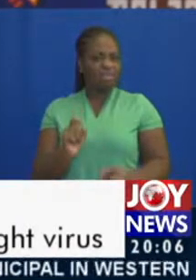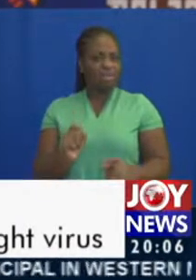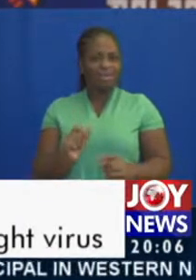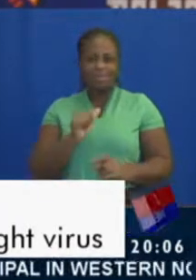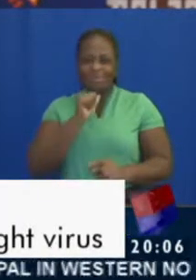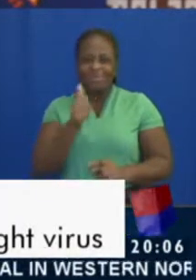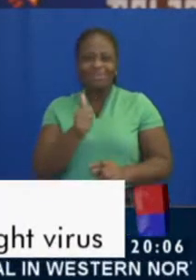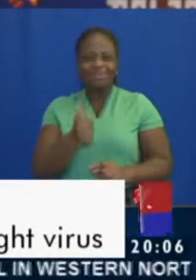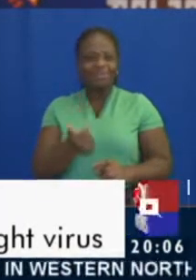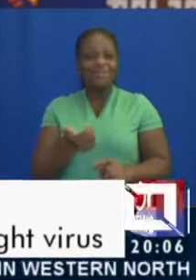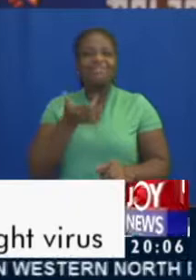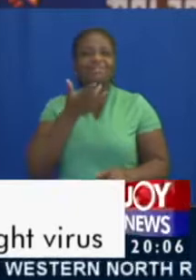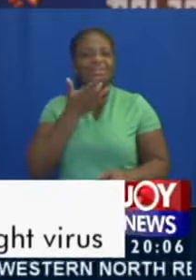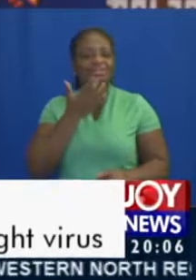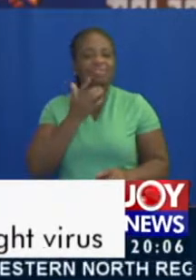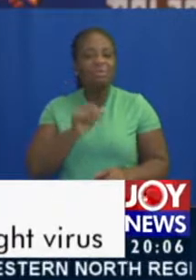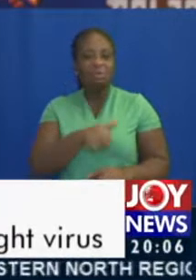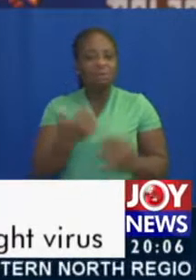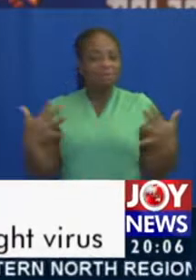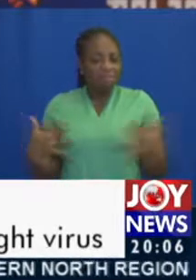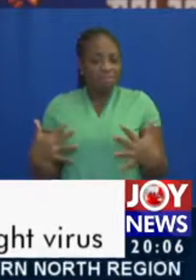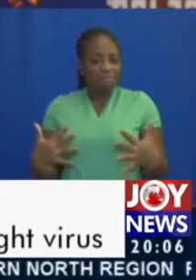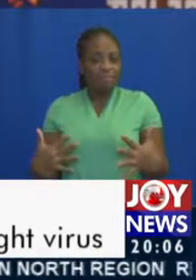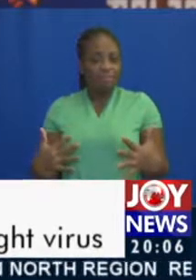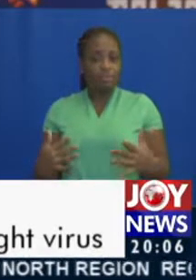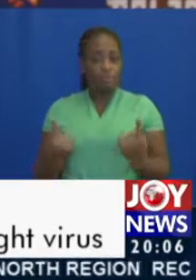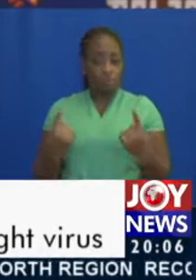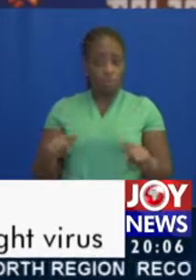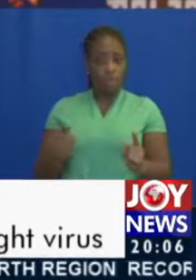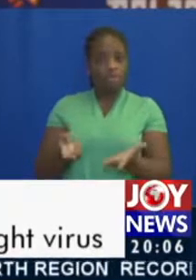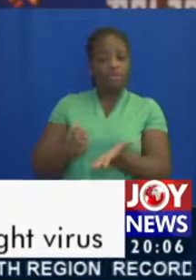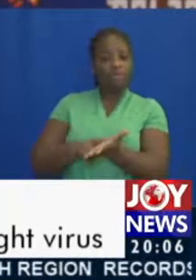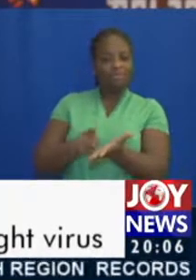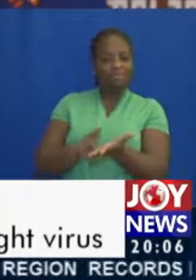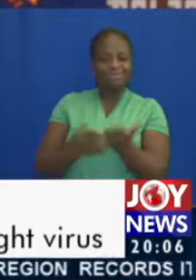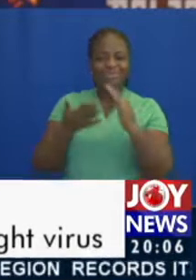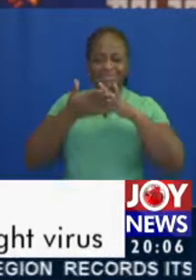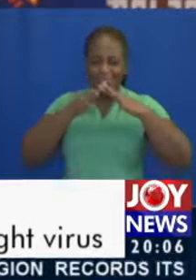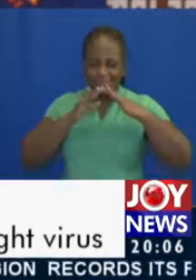favor. But the exercise was generally peaceful.